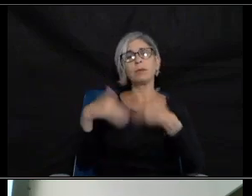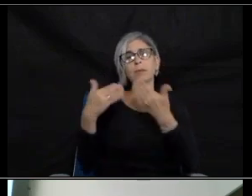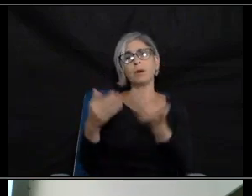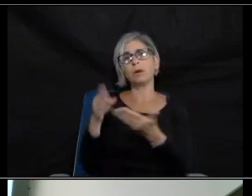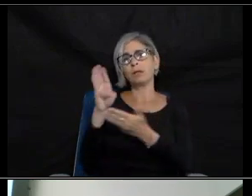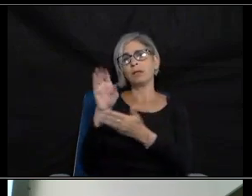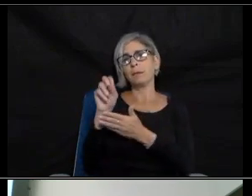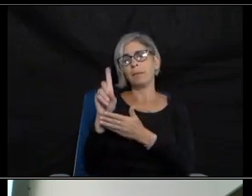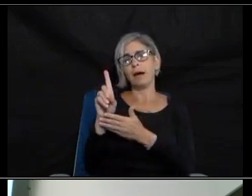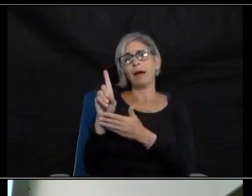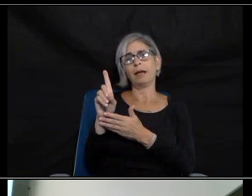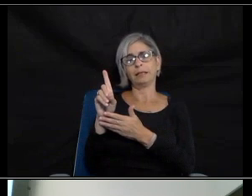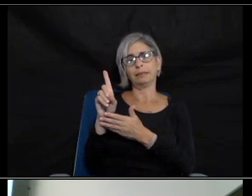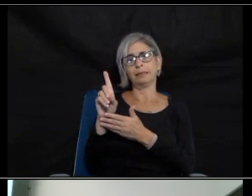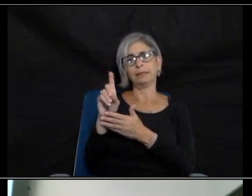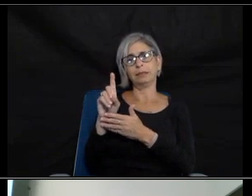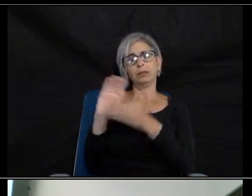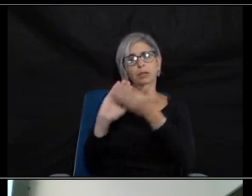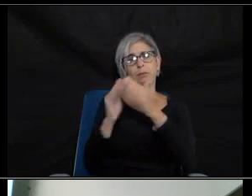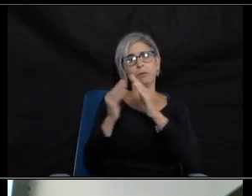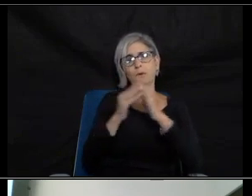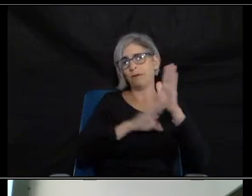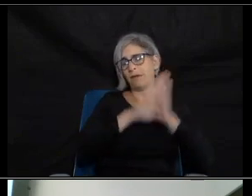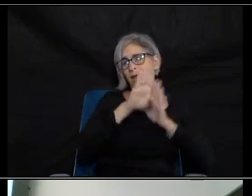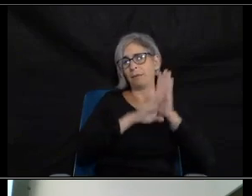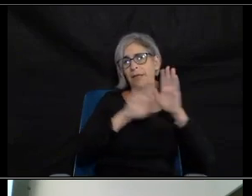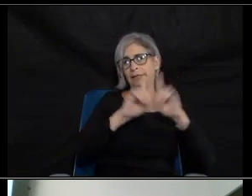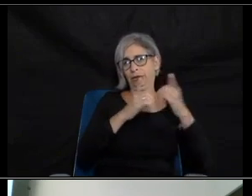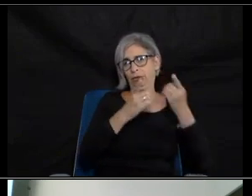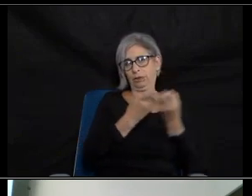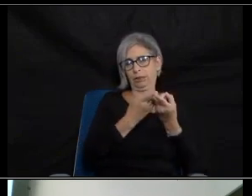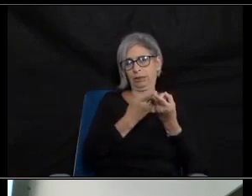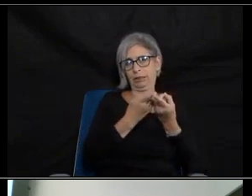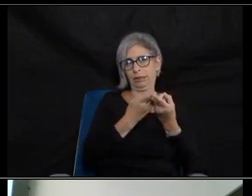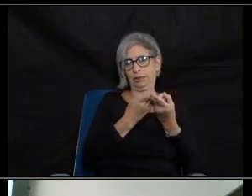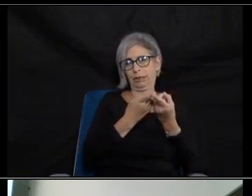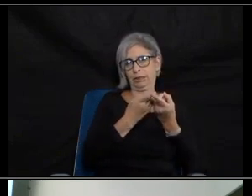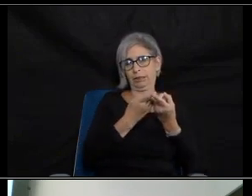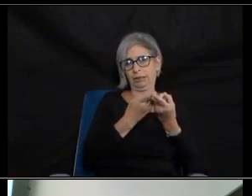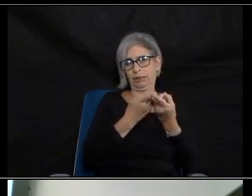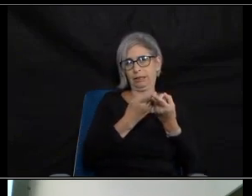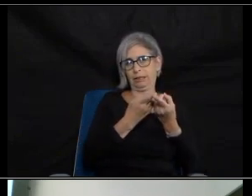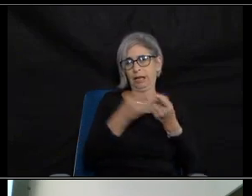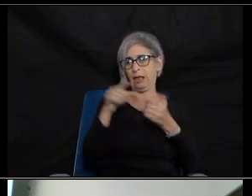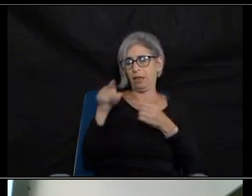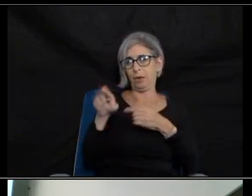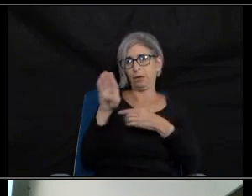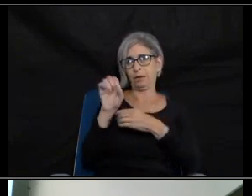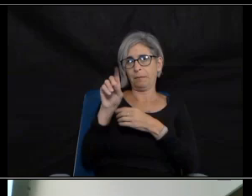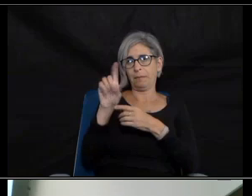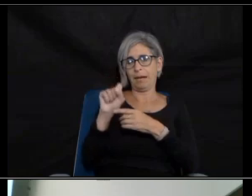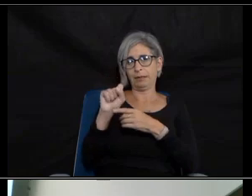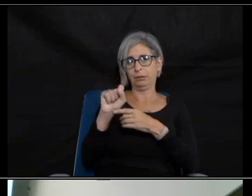issuance would be done by a community development district that the city would form. And those bonds would be issued